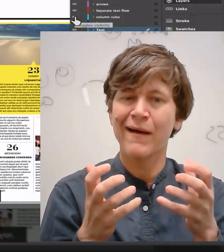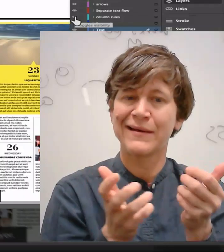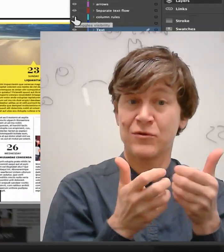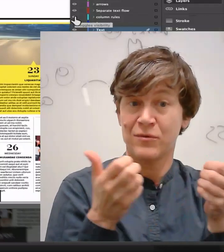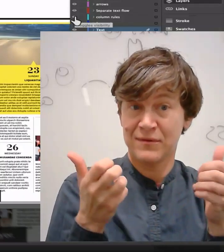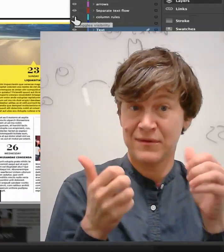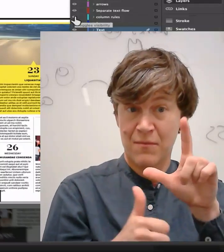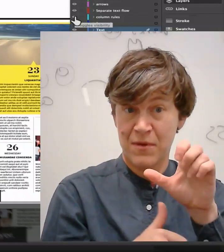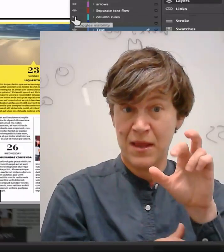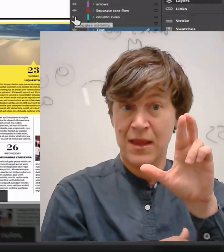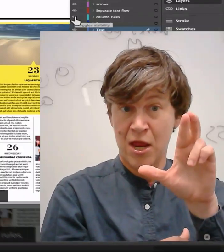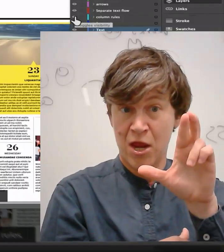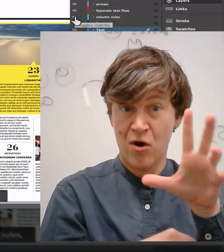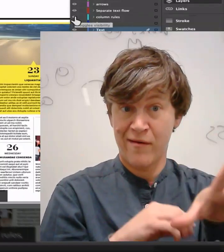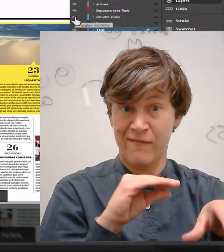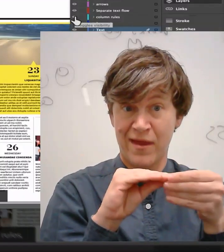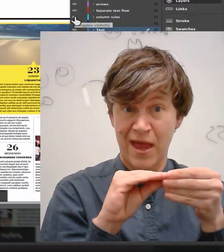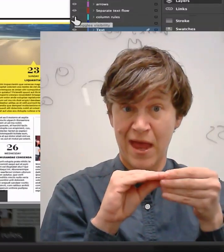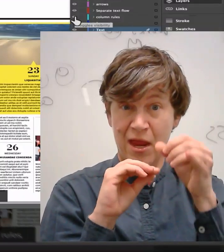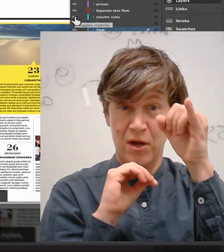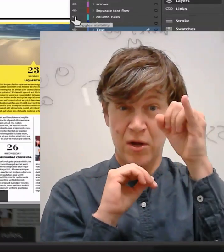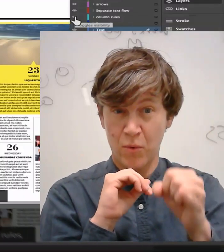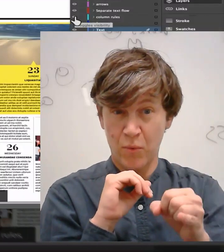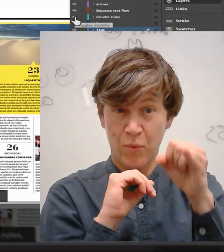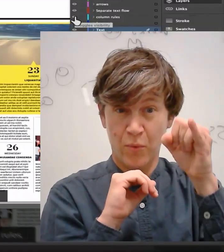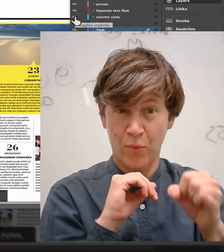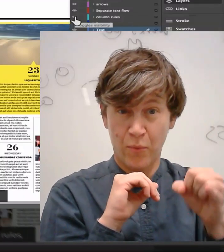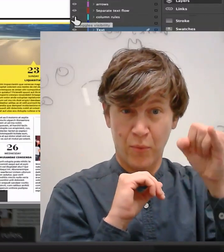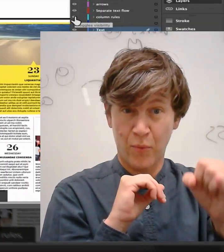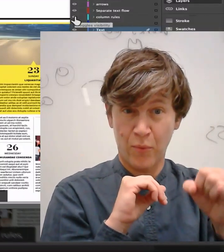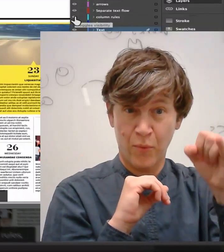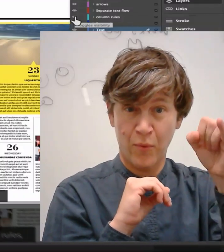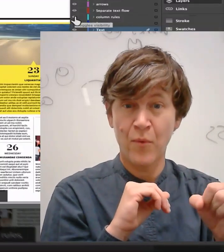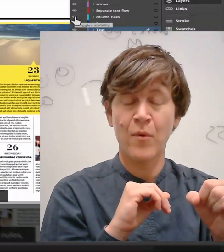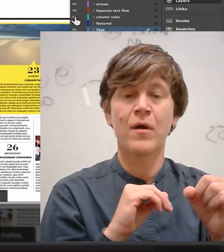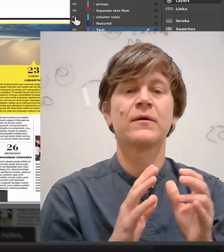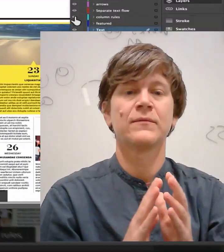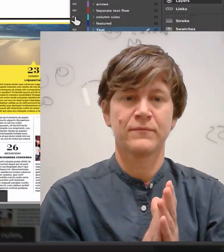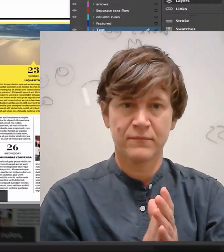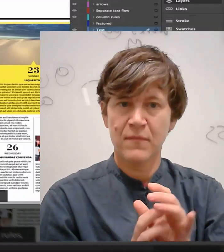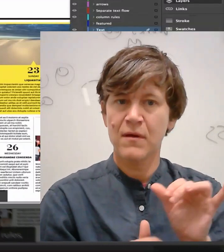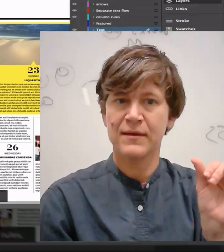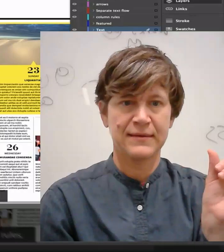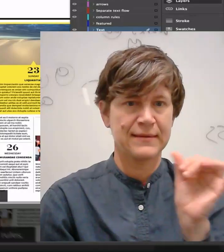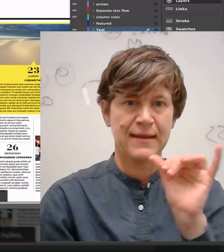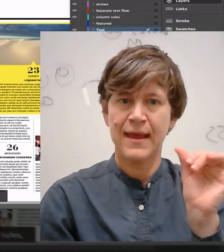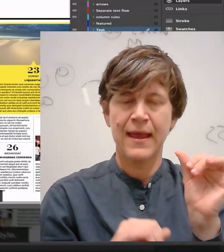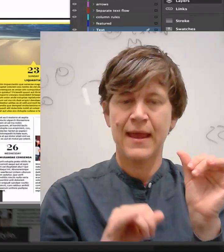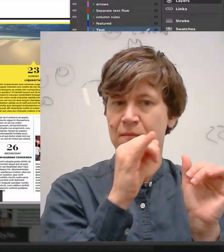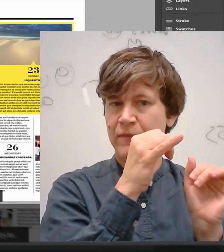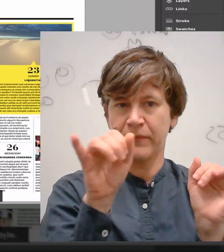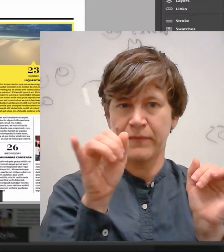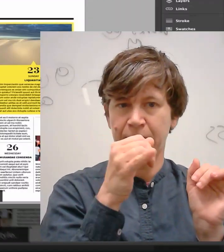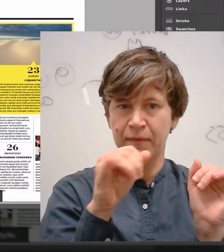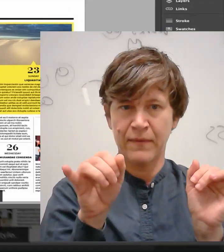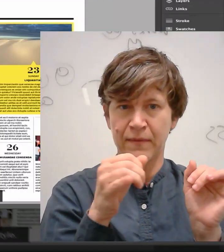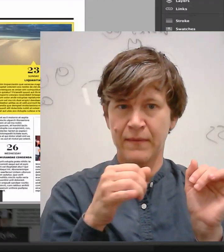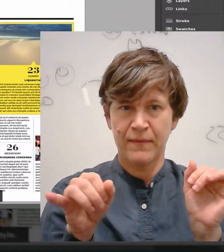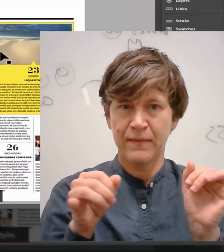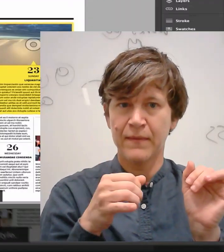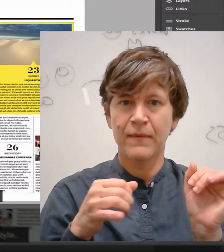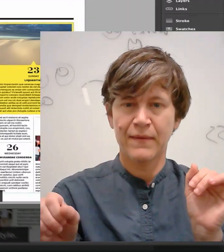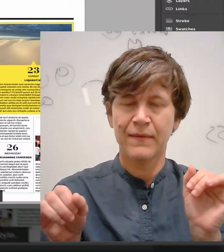separate layer. They are the same weight as the horizontal rules, and that